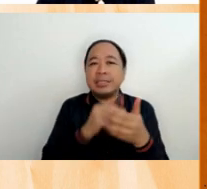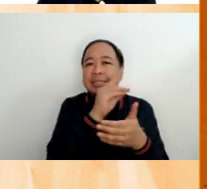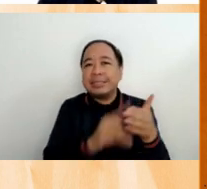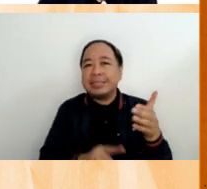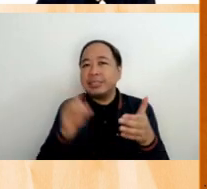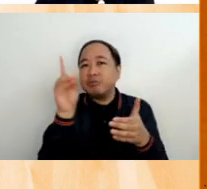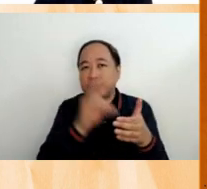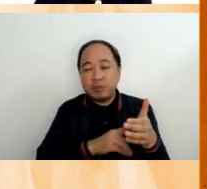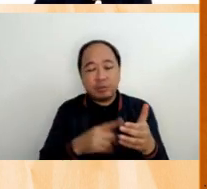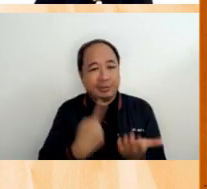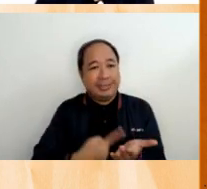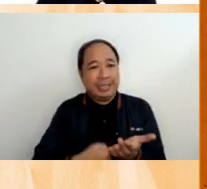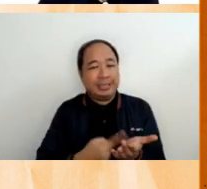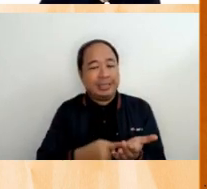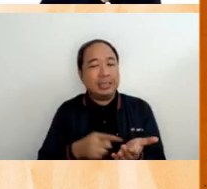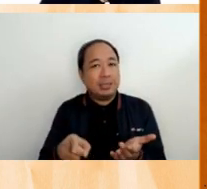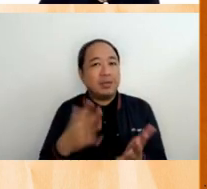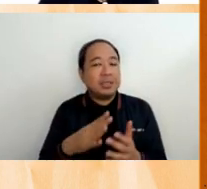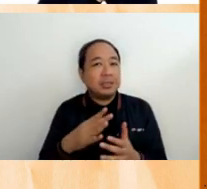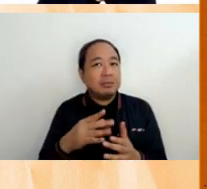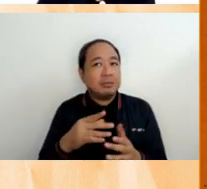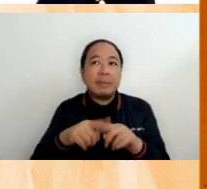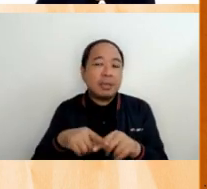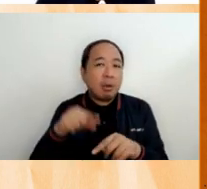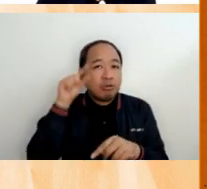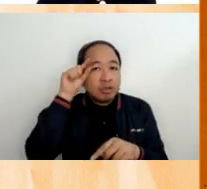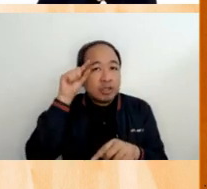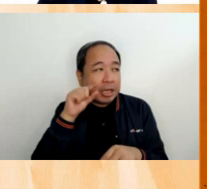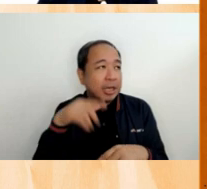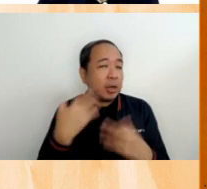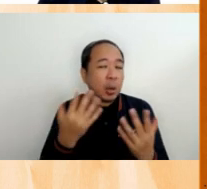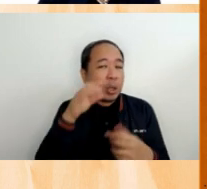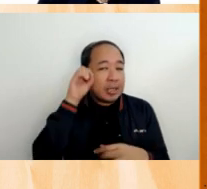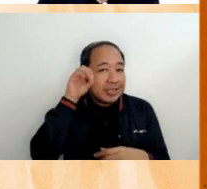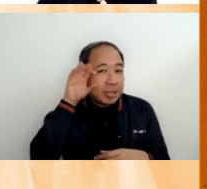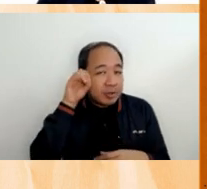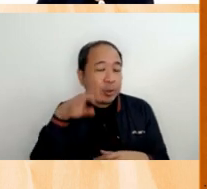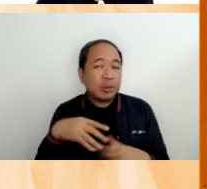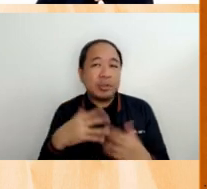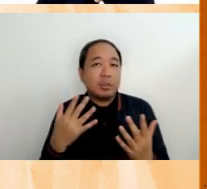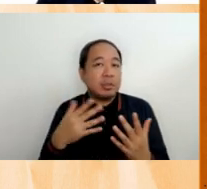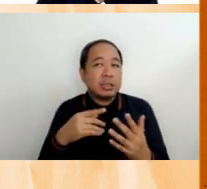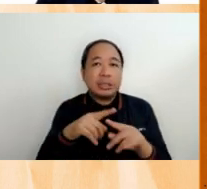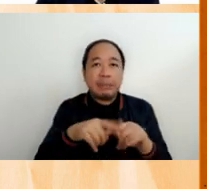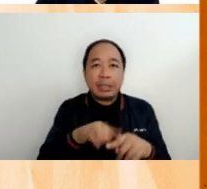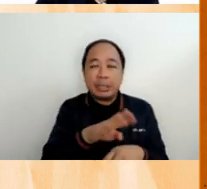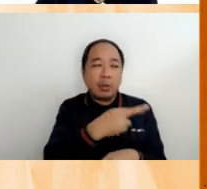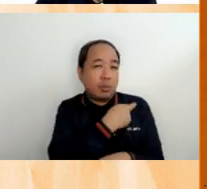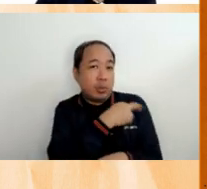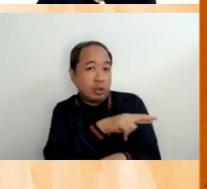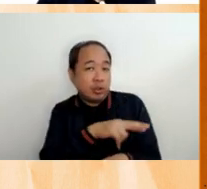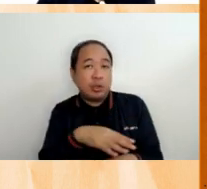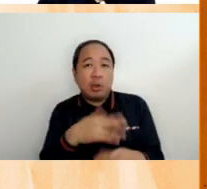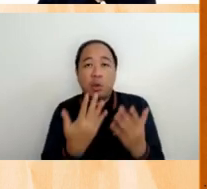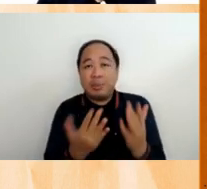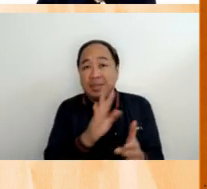their disability, which can affect these adolescents as they, face adversities. Last is